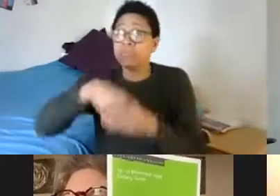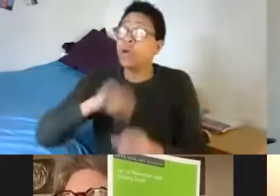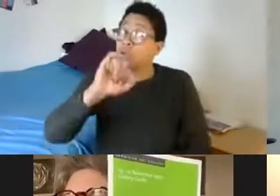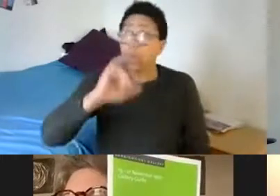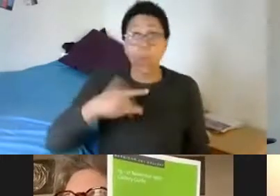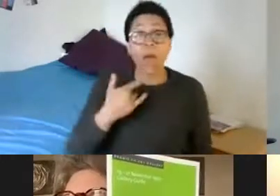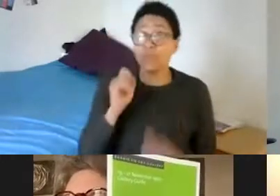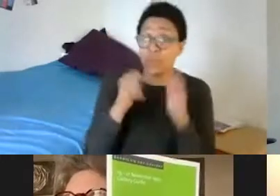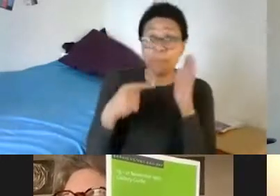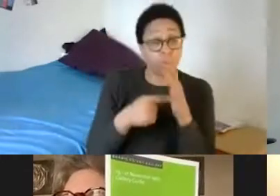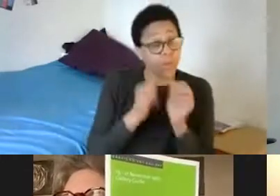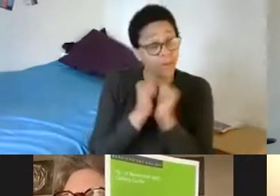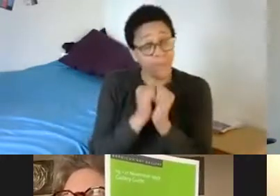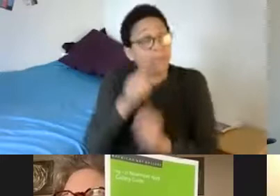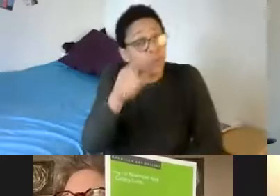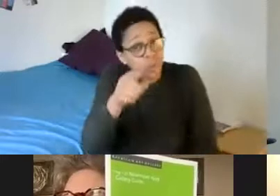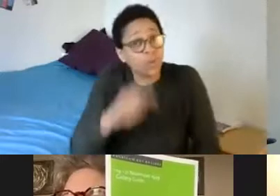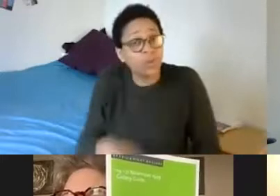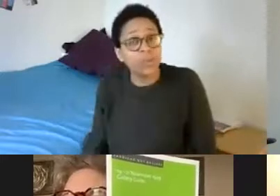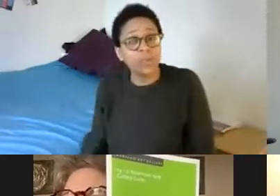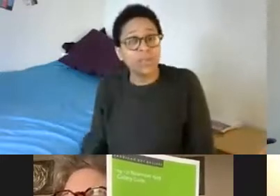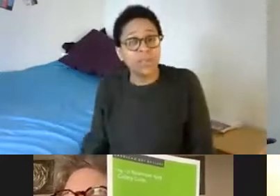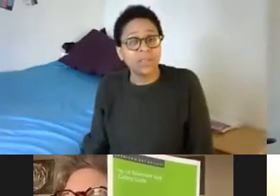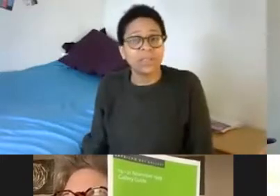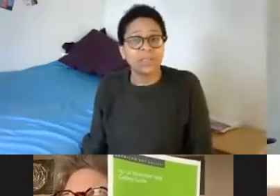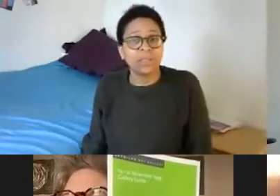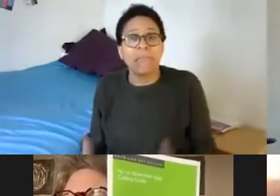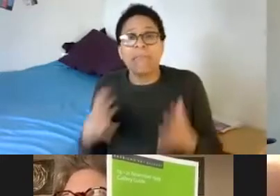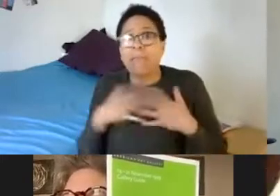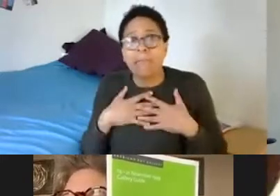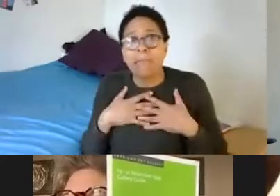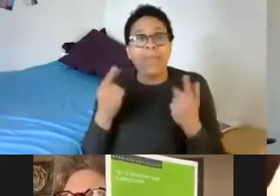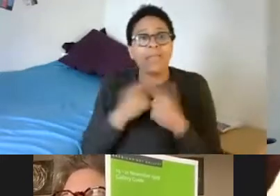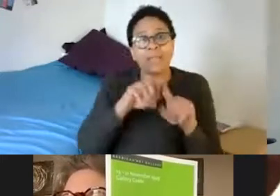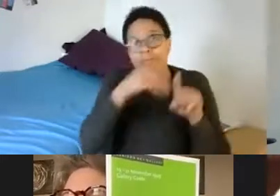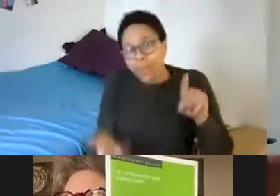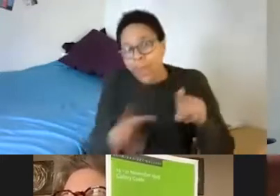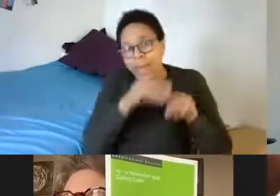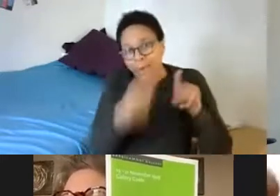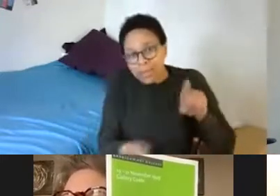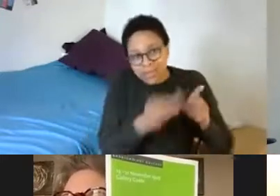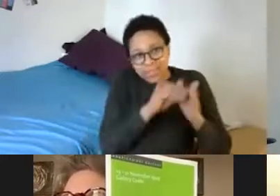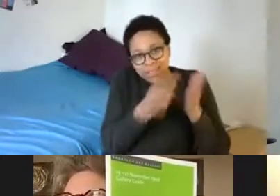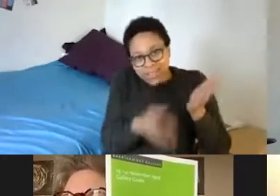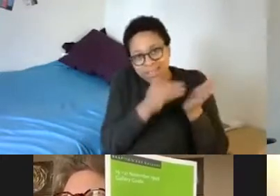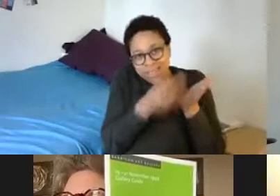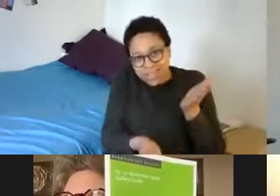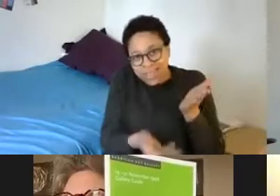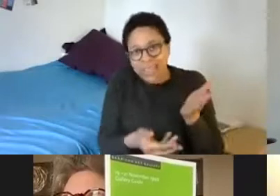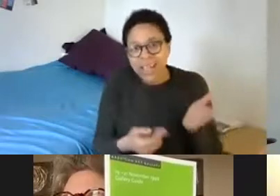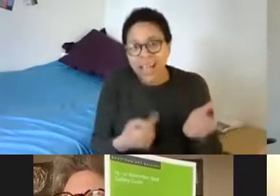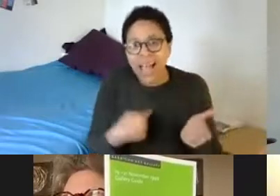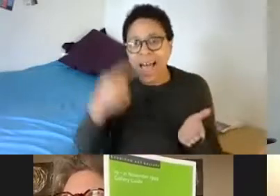Yeah. and they're falling out all over the place. I've now just found another little one. I think they're